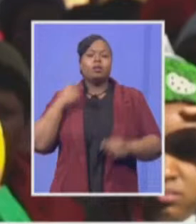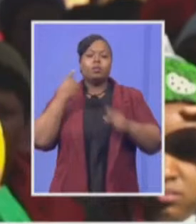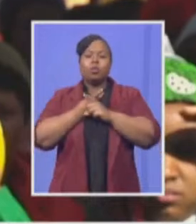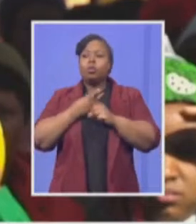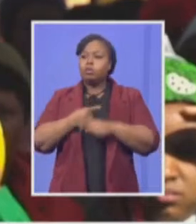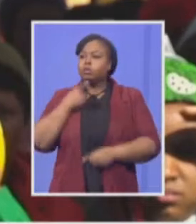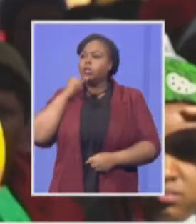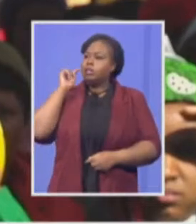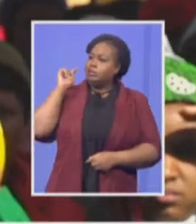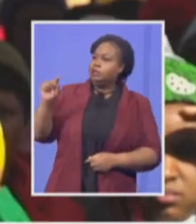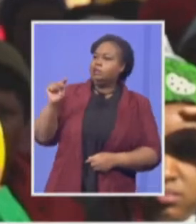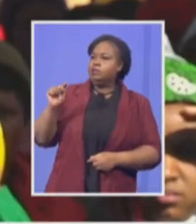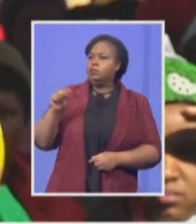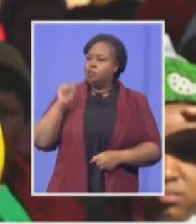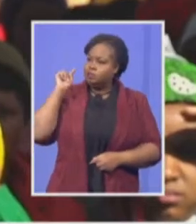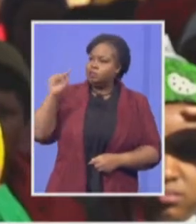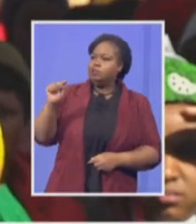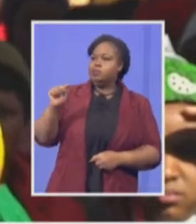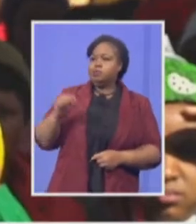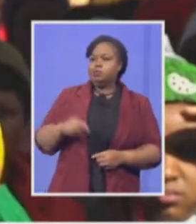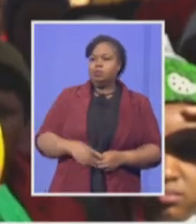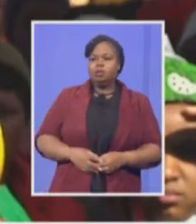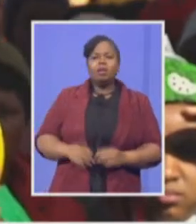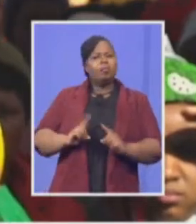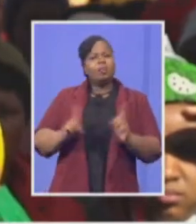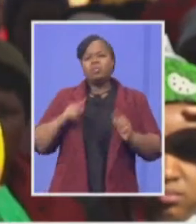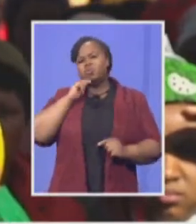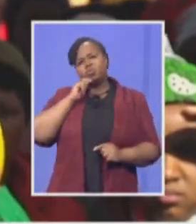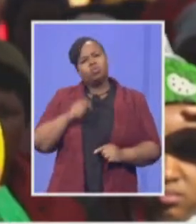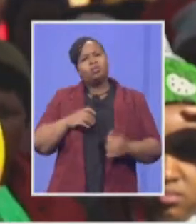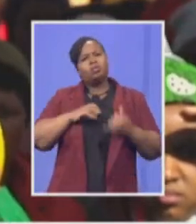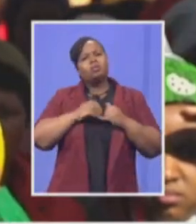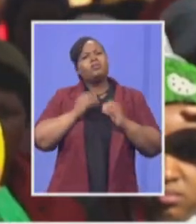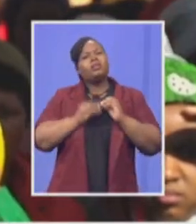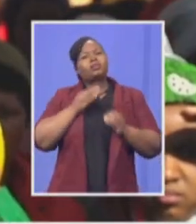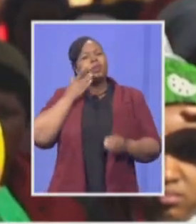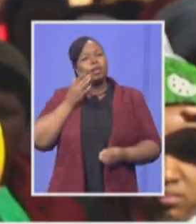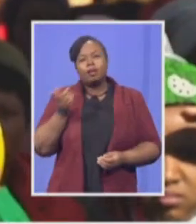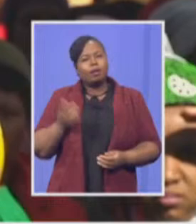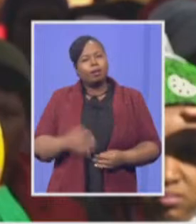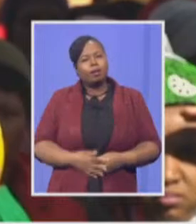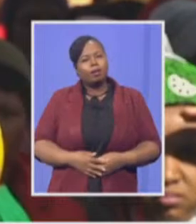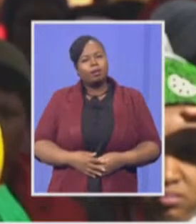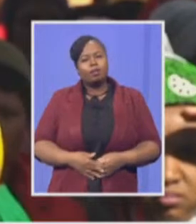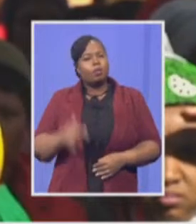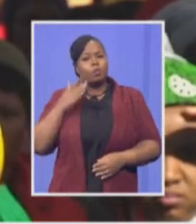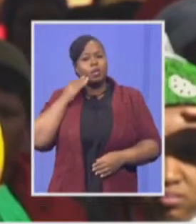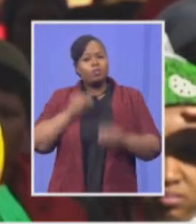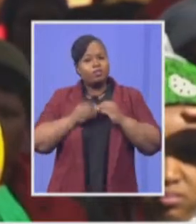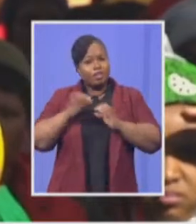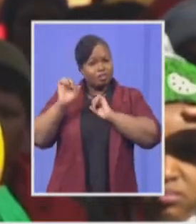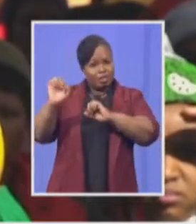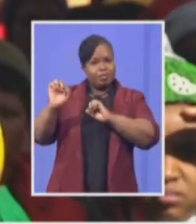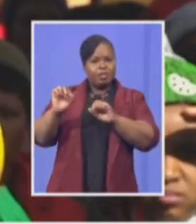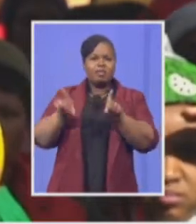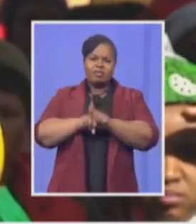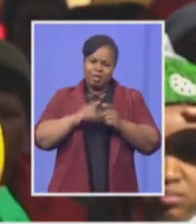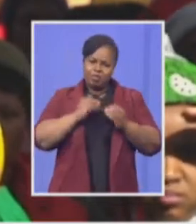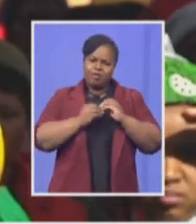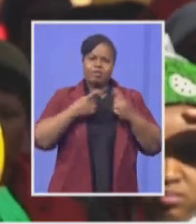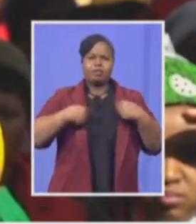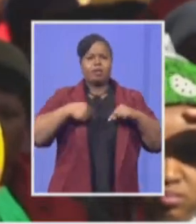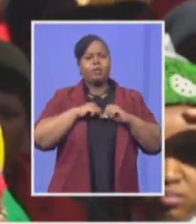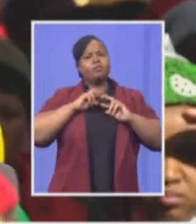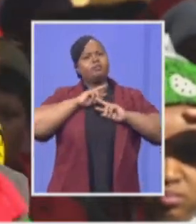yibo bona lapha kanti bona balungiselwa nini balungelwa nini ngoba makulungelwa bona nathi sizokwazi